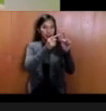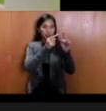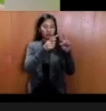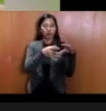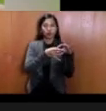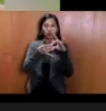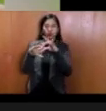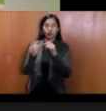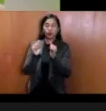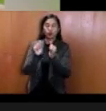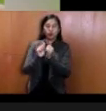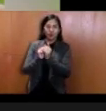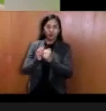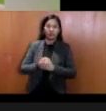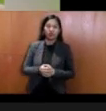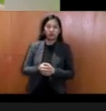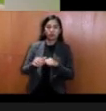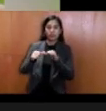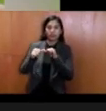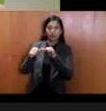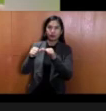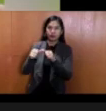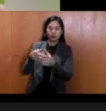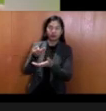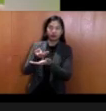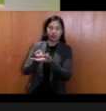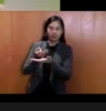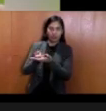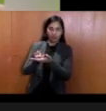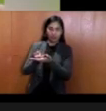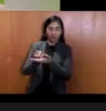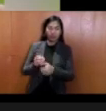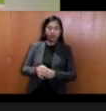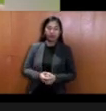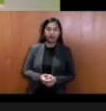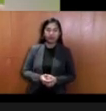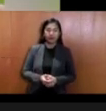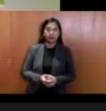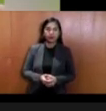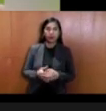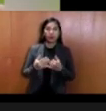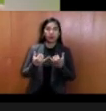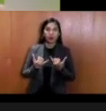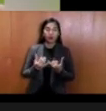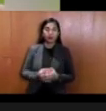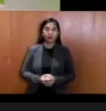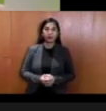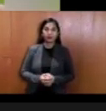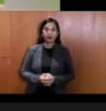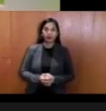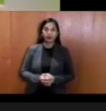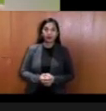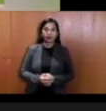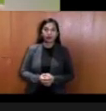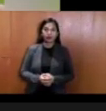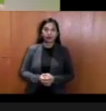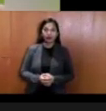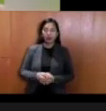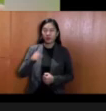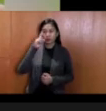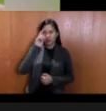sustainable finance. Because, of course, given our also circumstances,